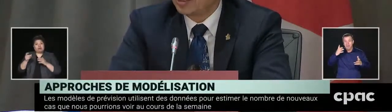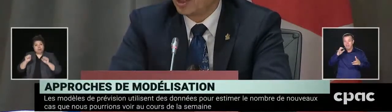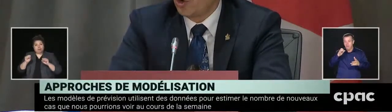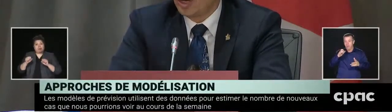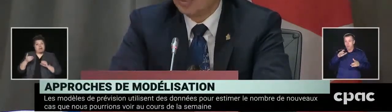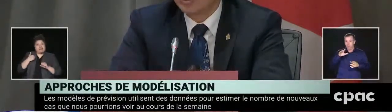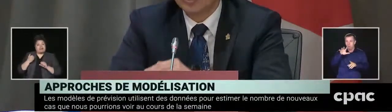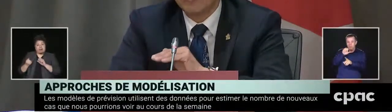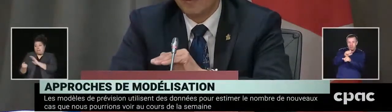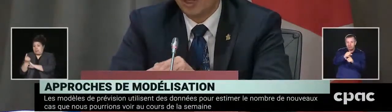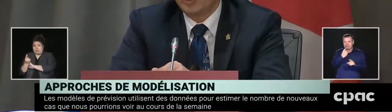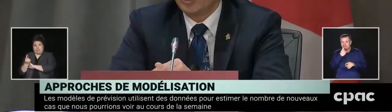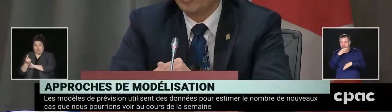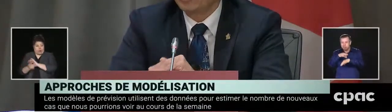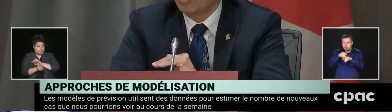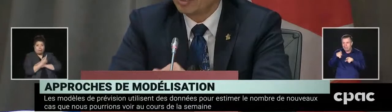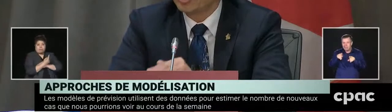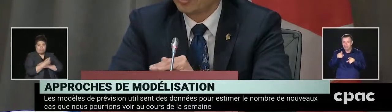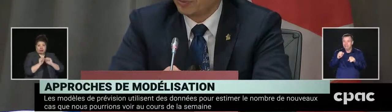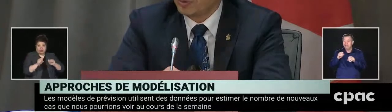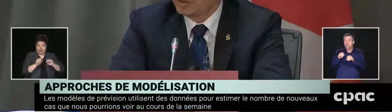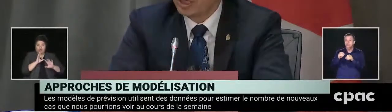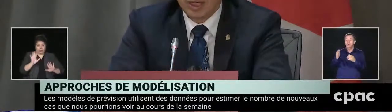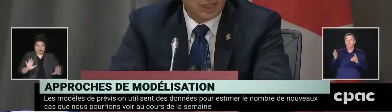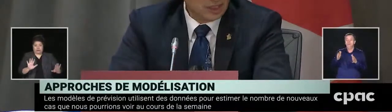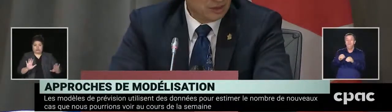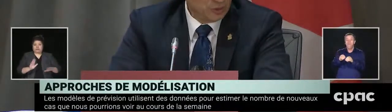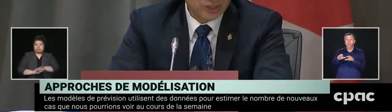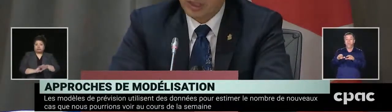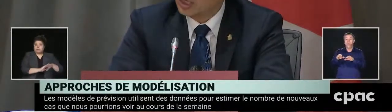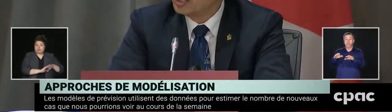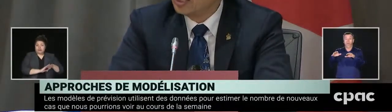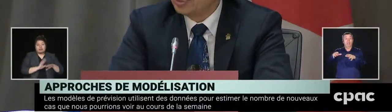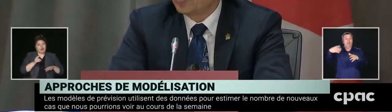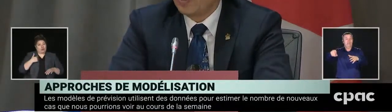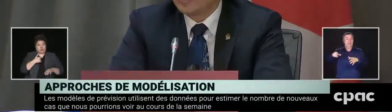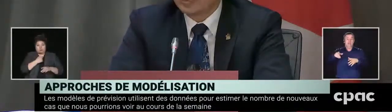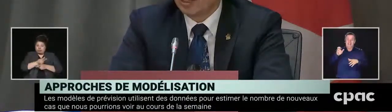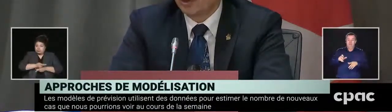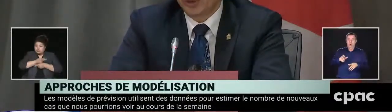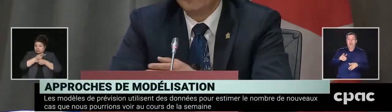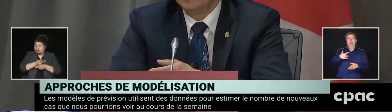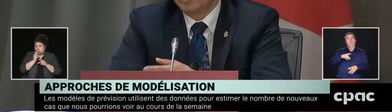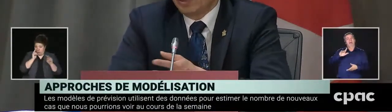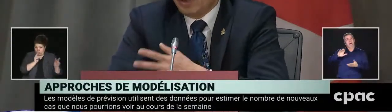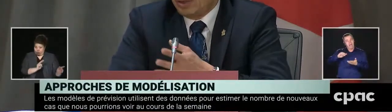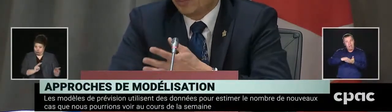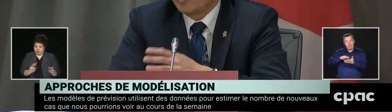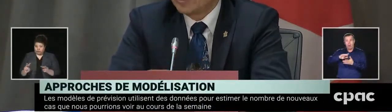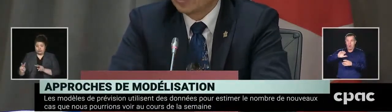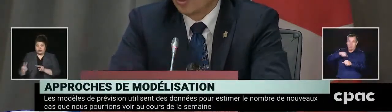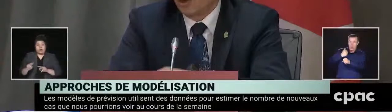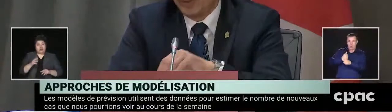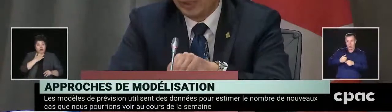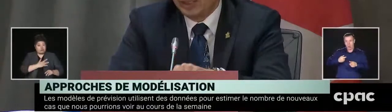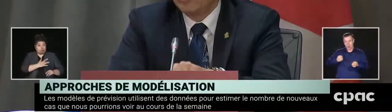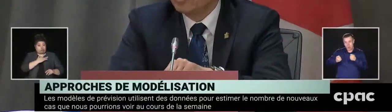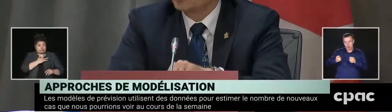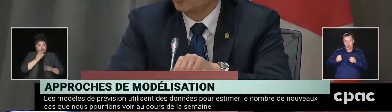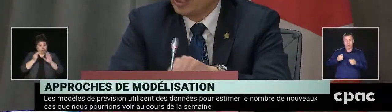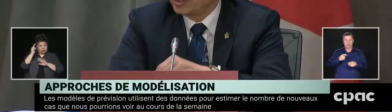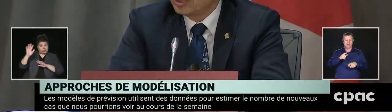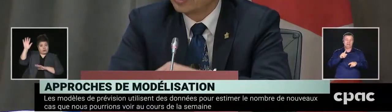have to adjust as you go on. So it's a very, I think, cautious approach in which each province and territory, even not a province as a whole,